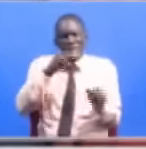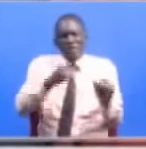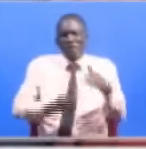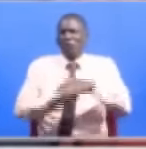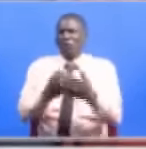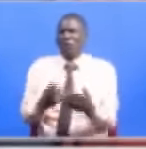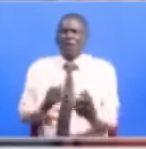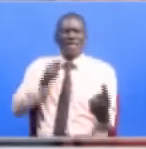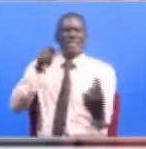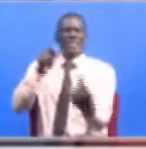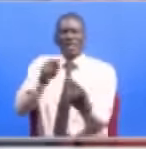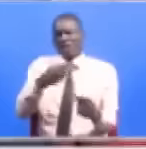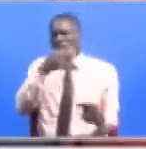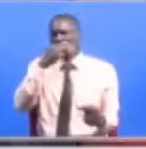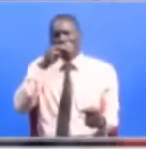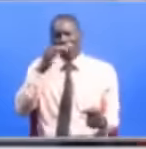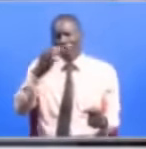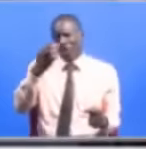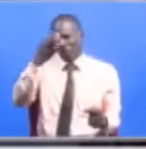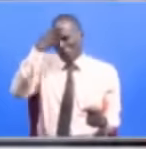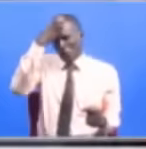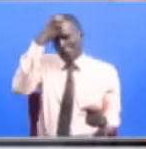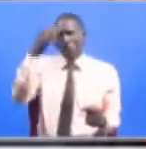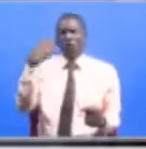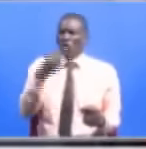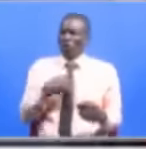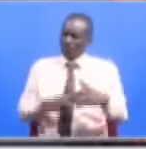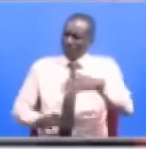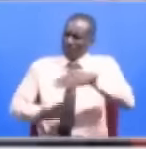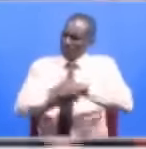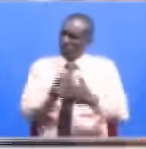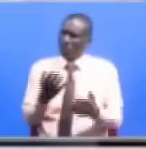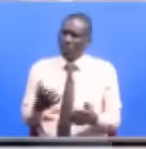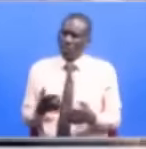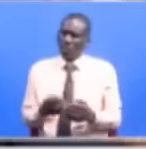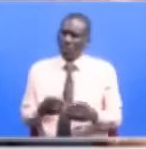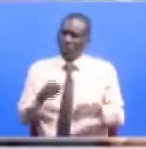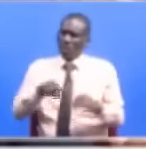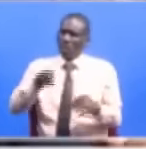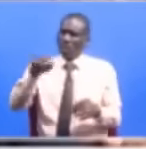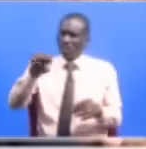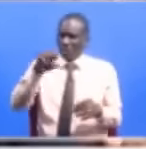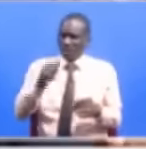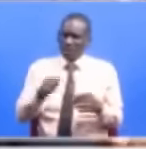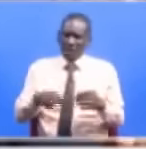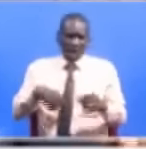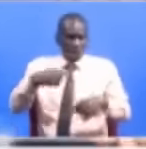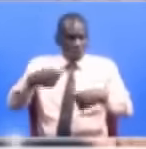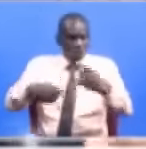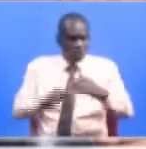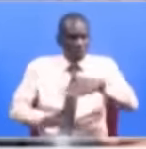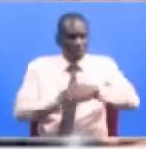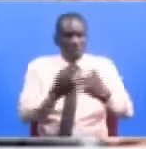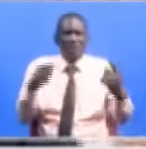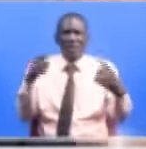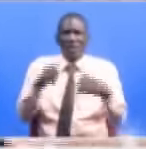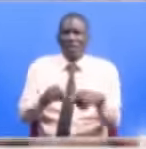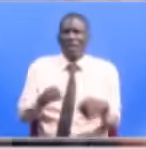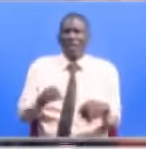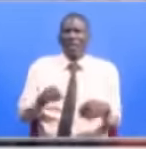targeting them by me holding them on our side, which I did all the way to the BBI. Yes, yes. I was